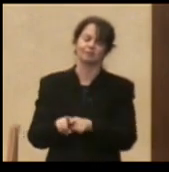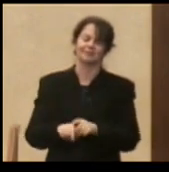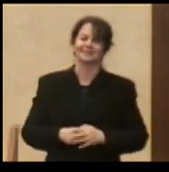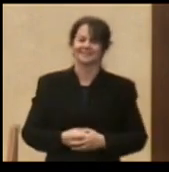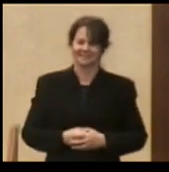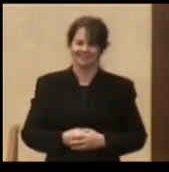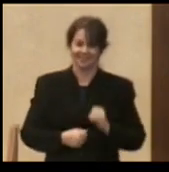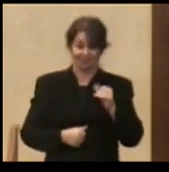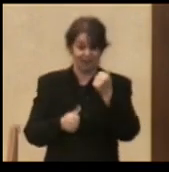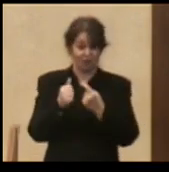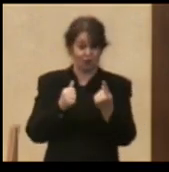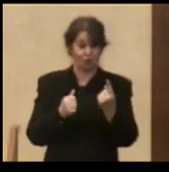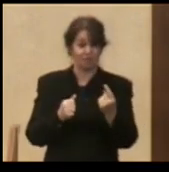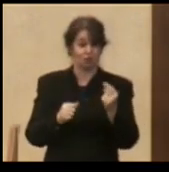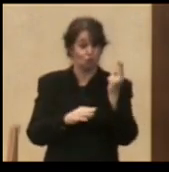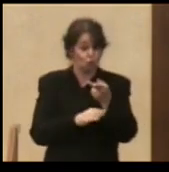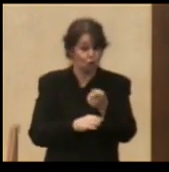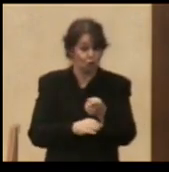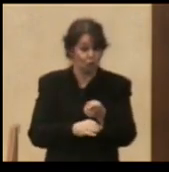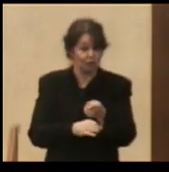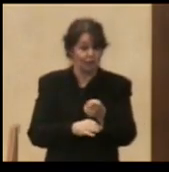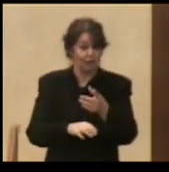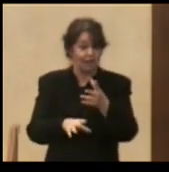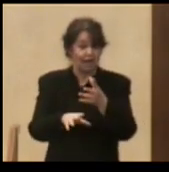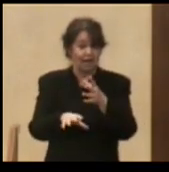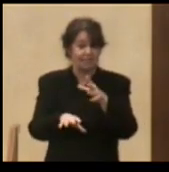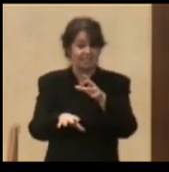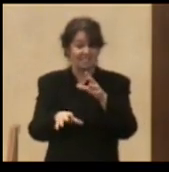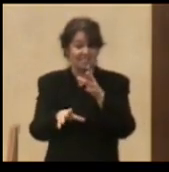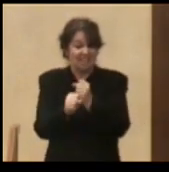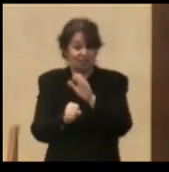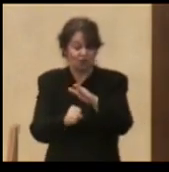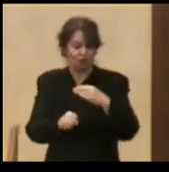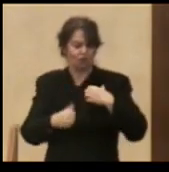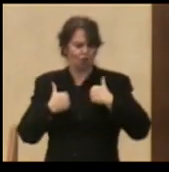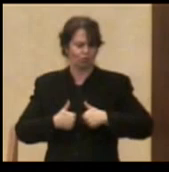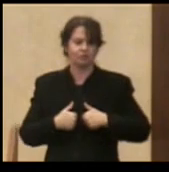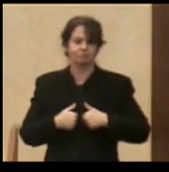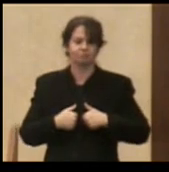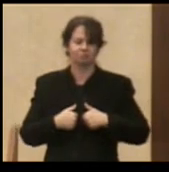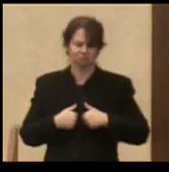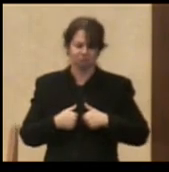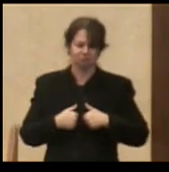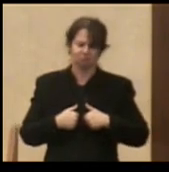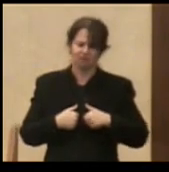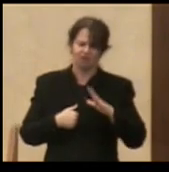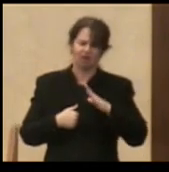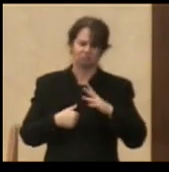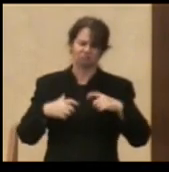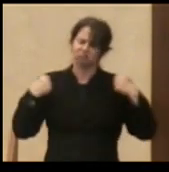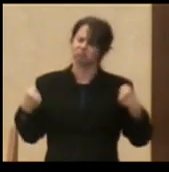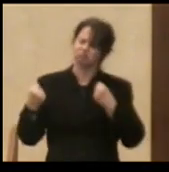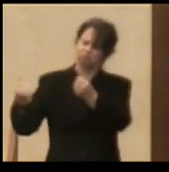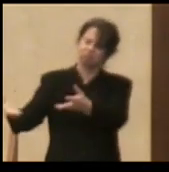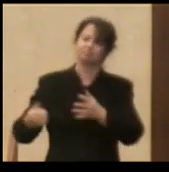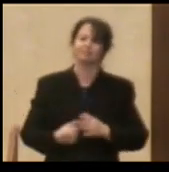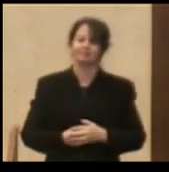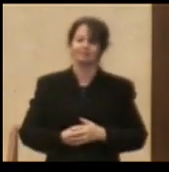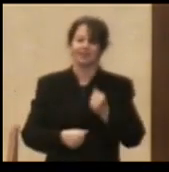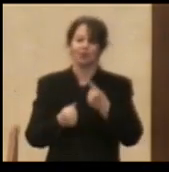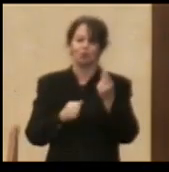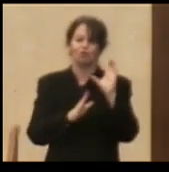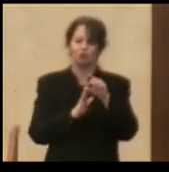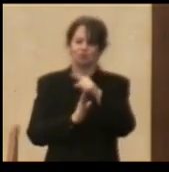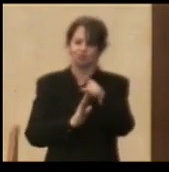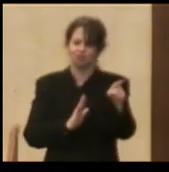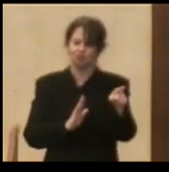if anyone wants to sue you and take your coat, give your cloak as well. And if anyone forces